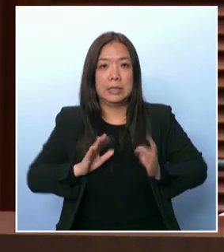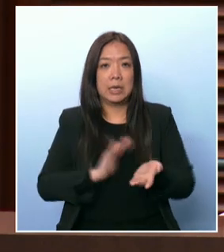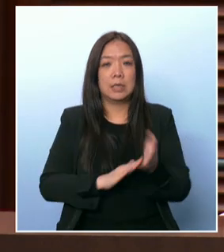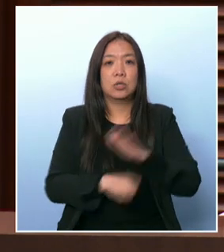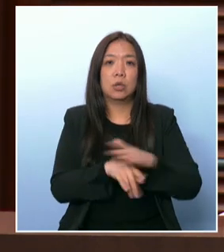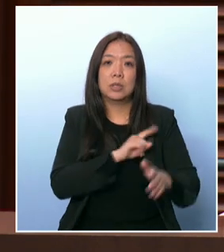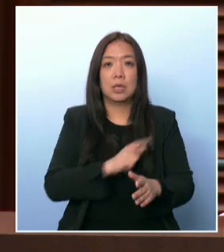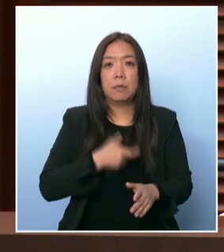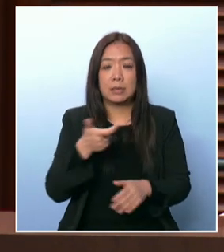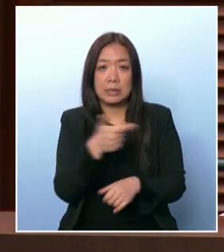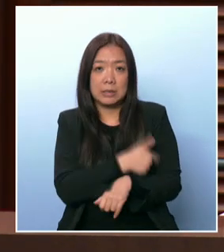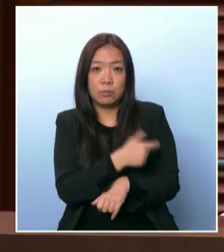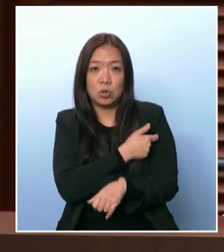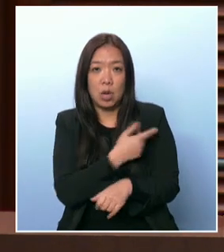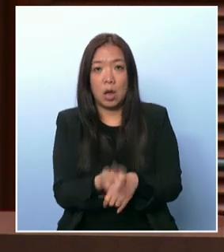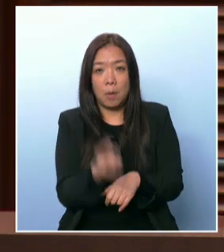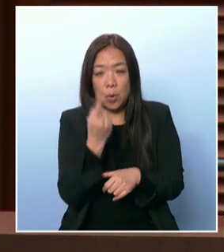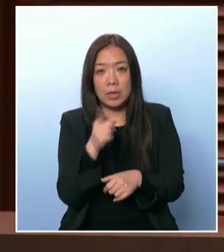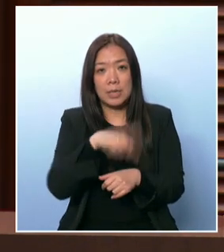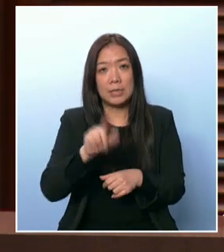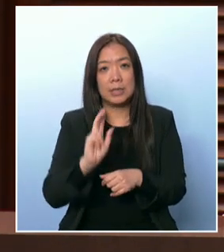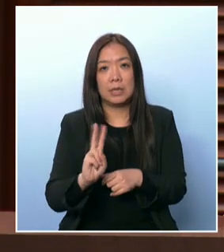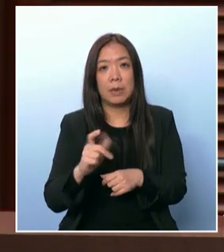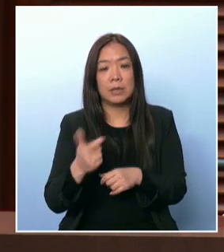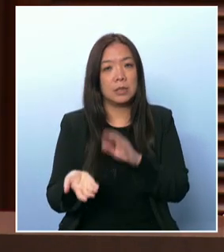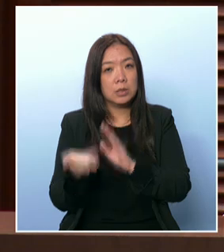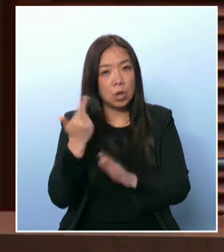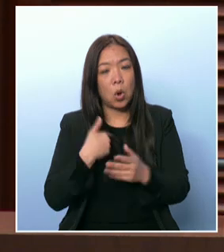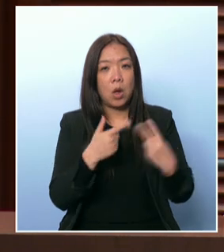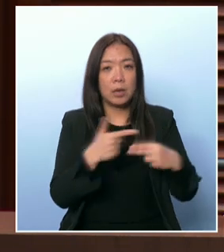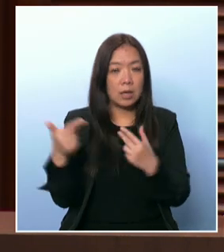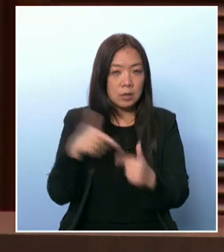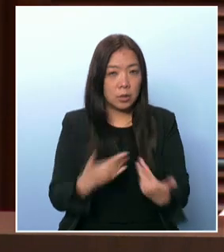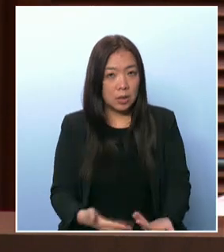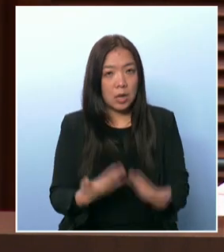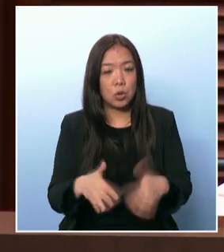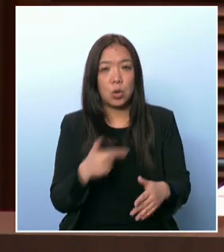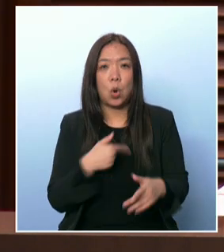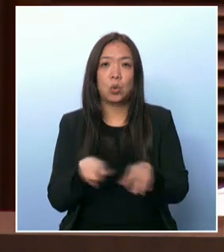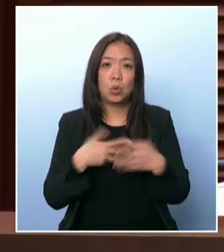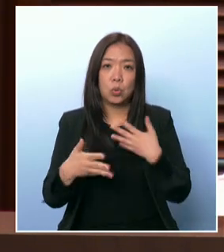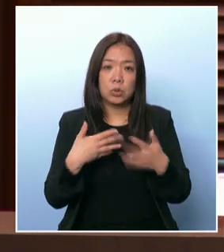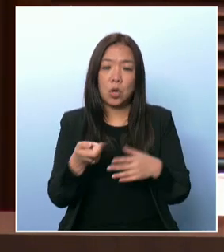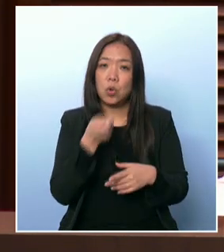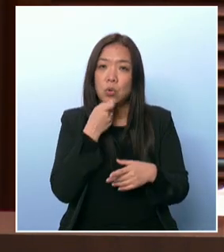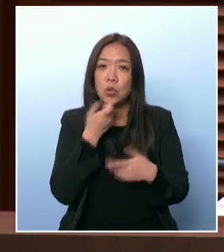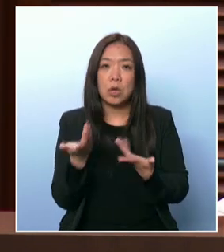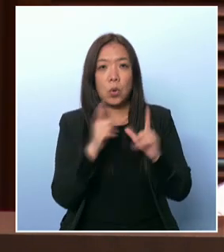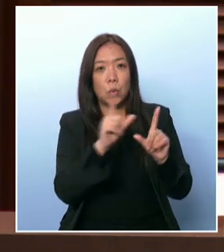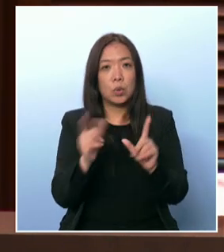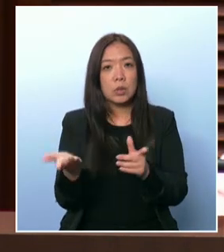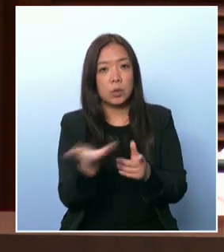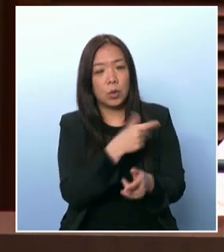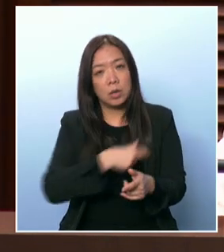female residents would make good use of this program. Otherwise, you will have to pay out of your own pocket at the cost of